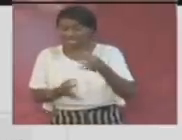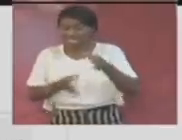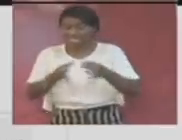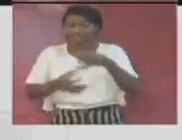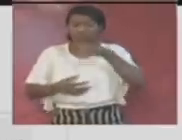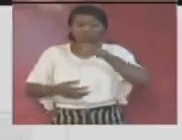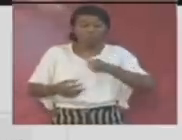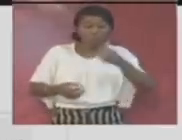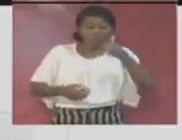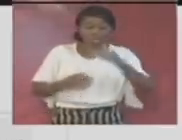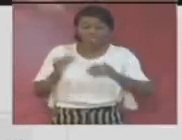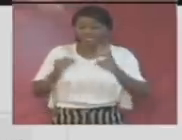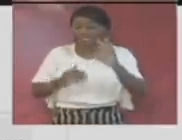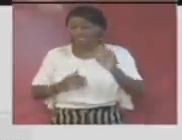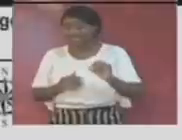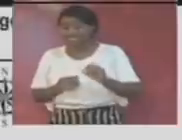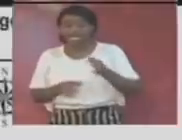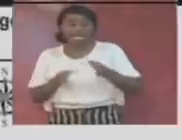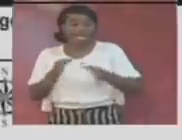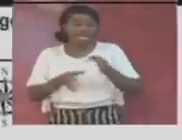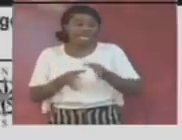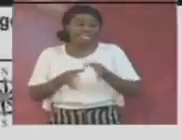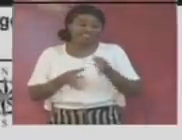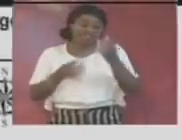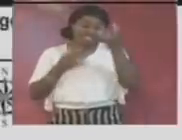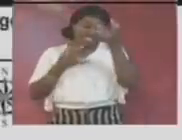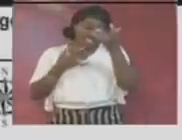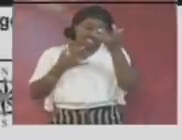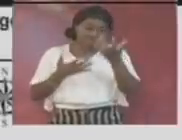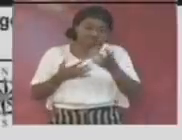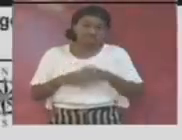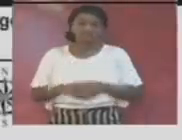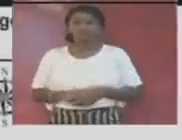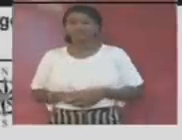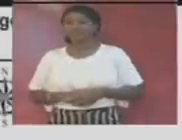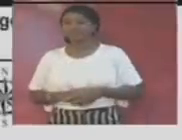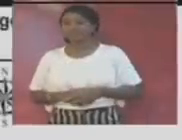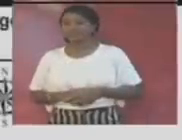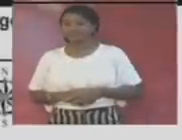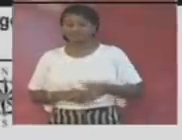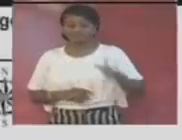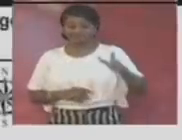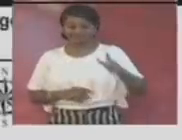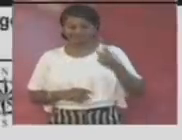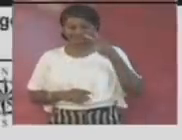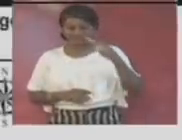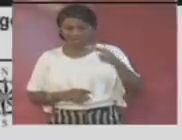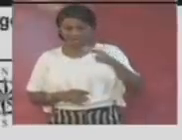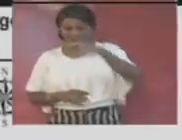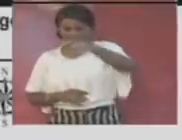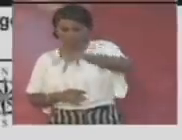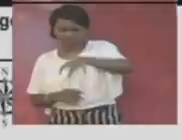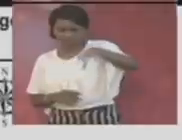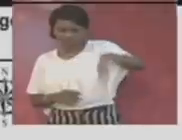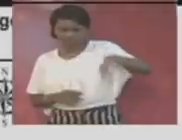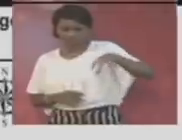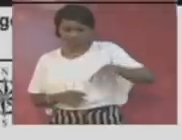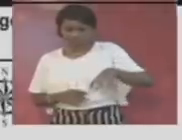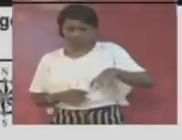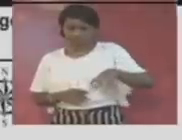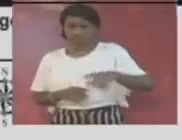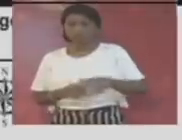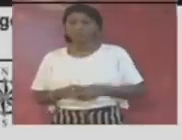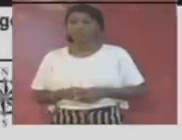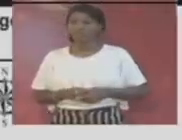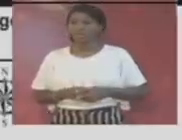well. Moving on to the last slide, the geographic distribution remains largely as we have seen with the,